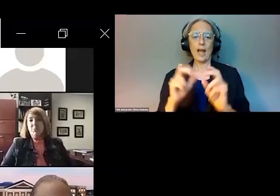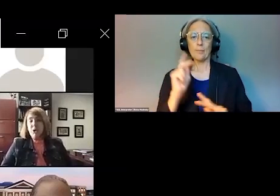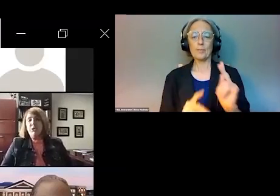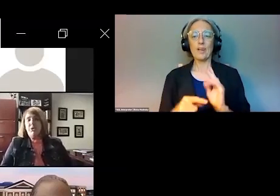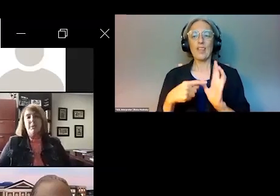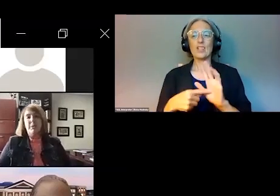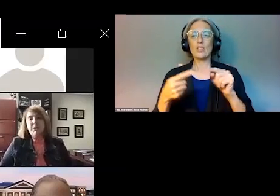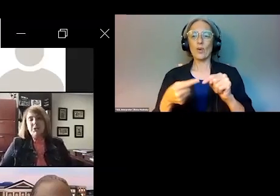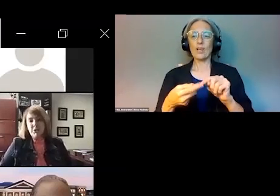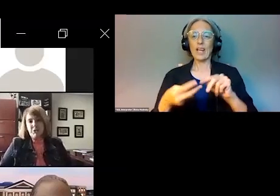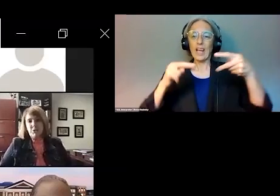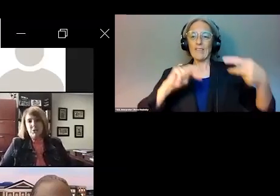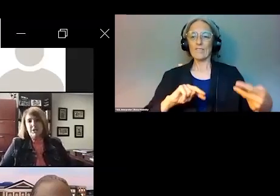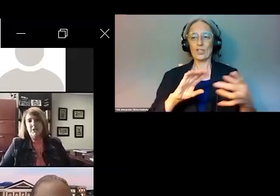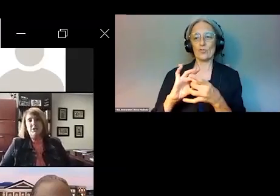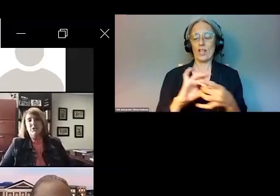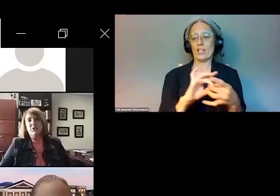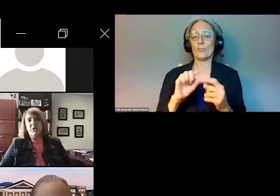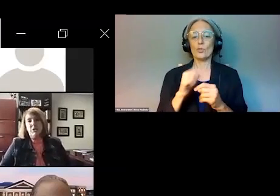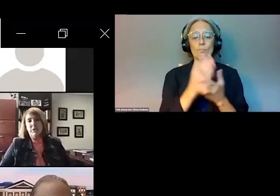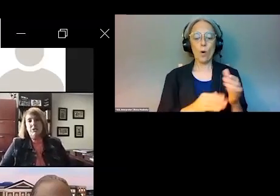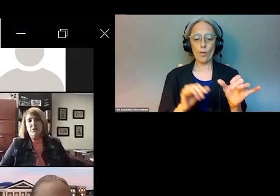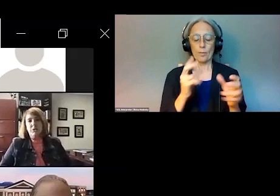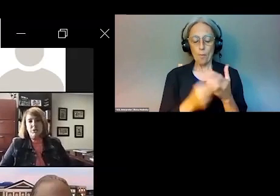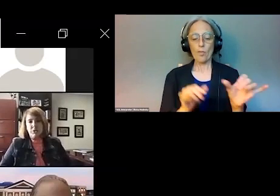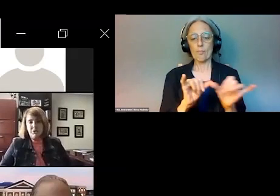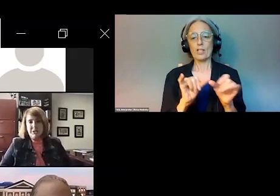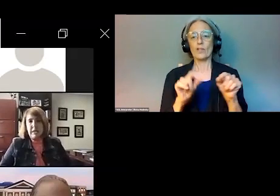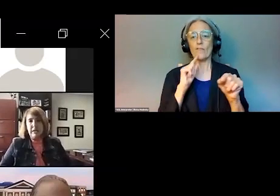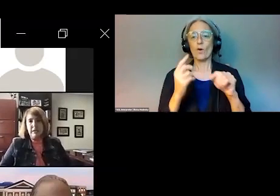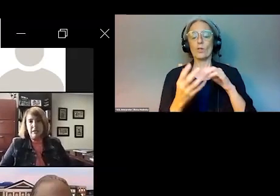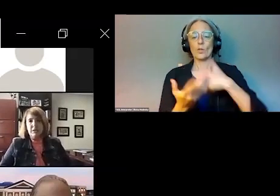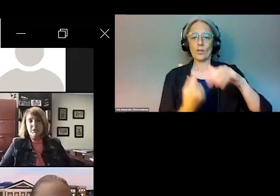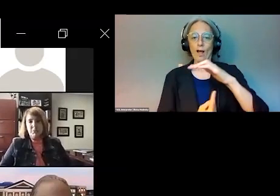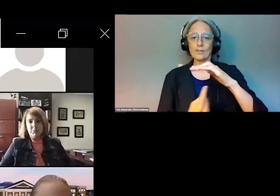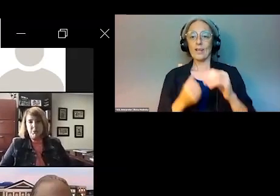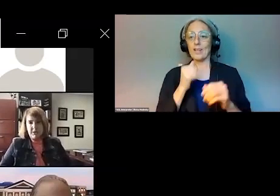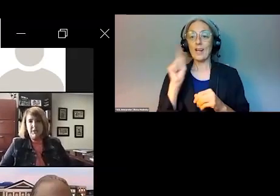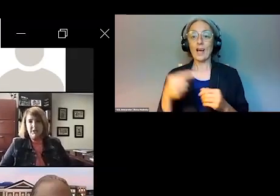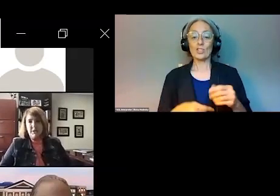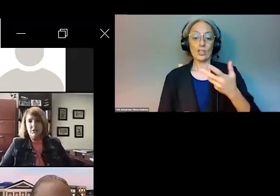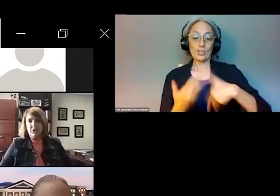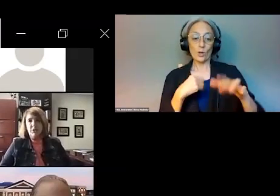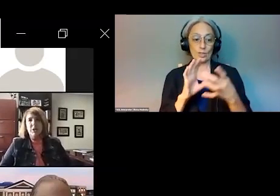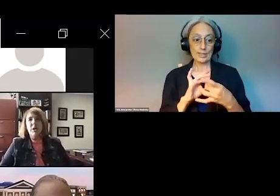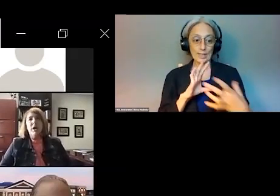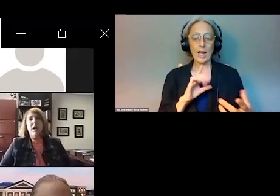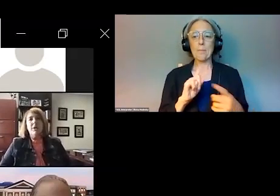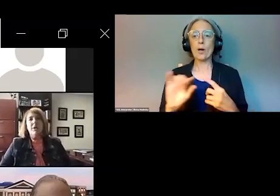relationship to both dimensions of social isolation. So not only the social disconnectedness, but the perceived